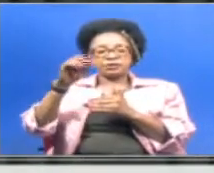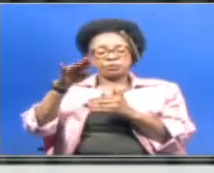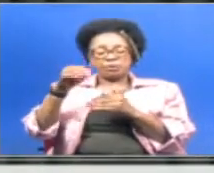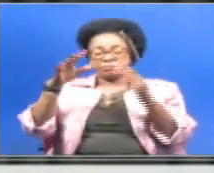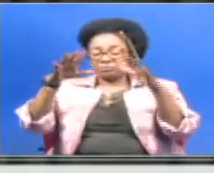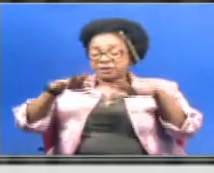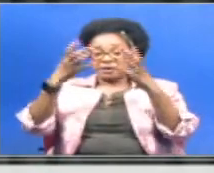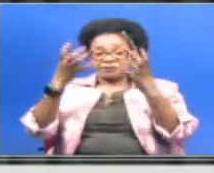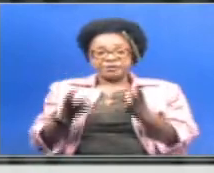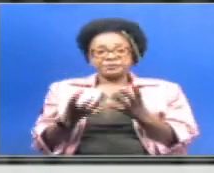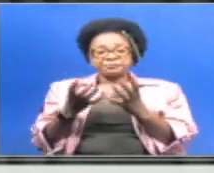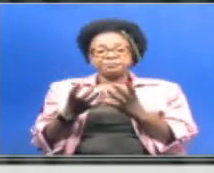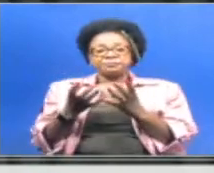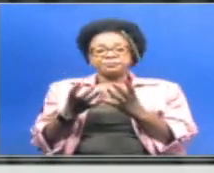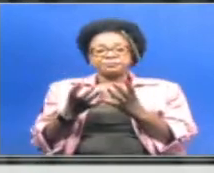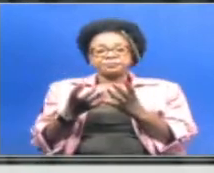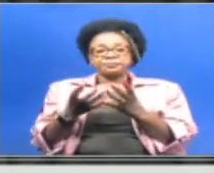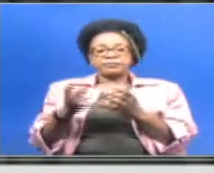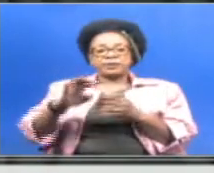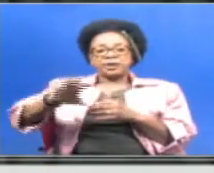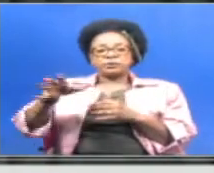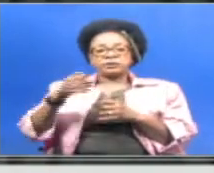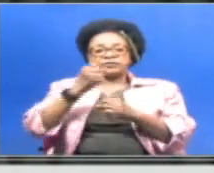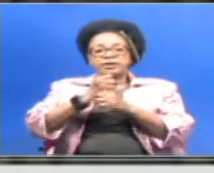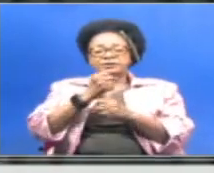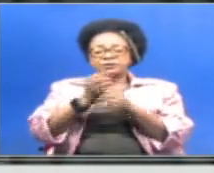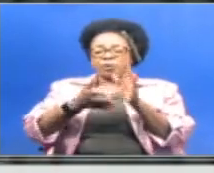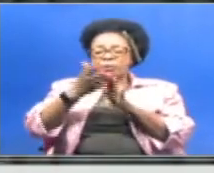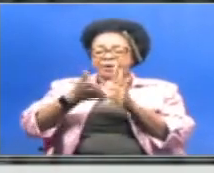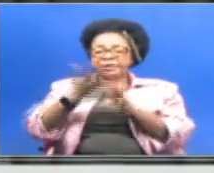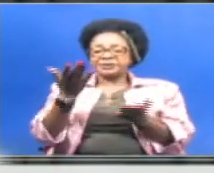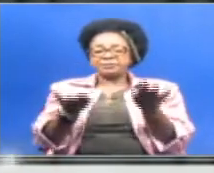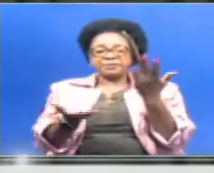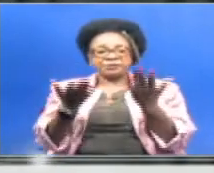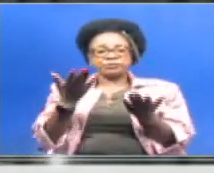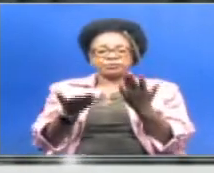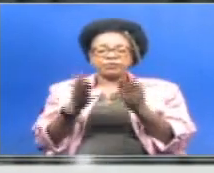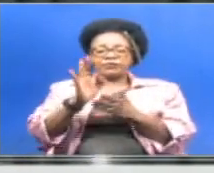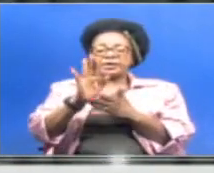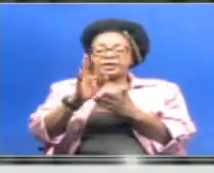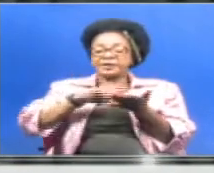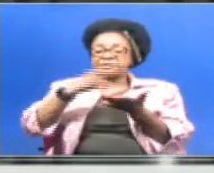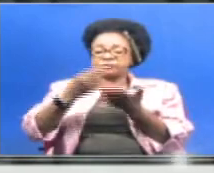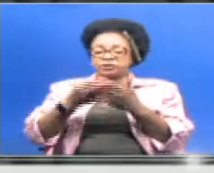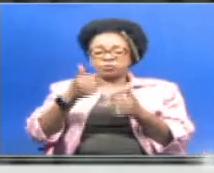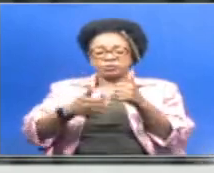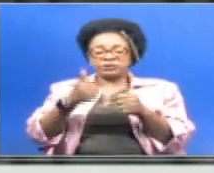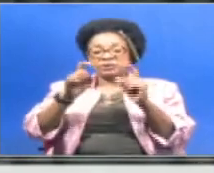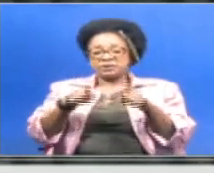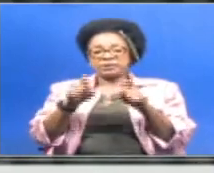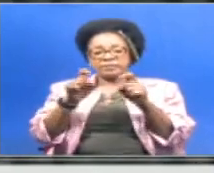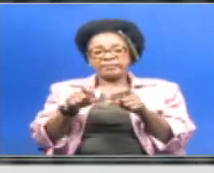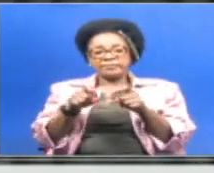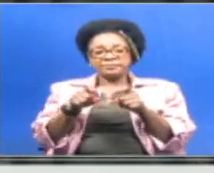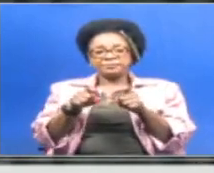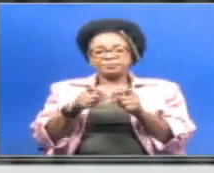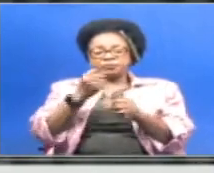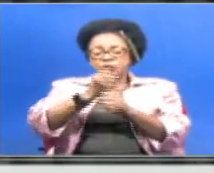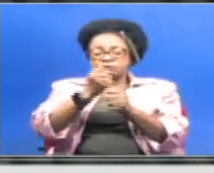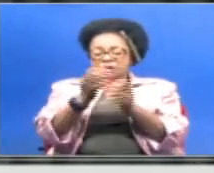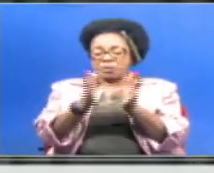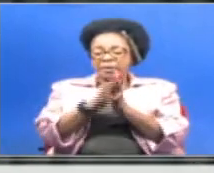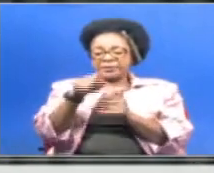These counties have also done a quick estimation of the amount of resources that we'll be requiring to deal with this